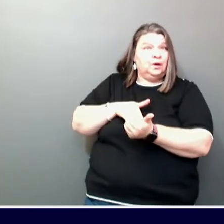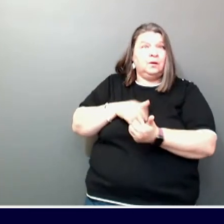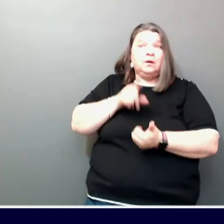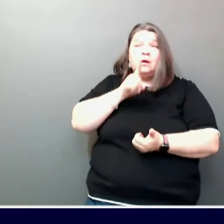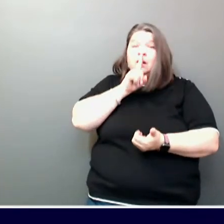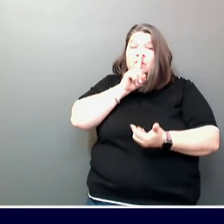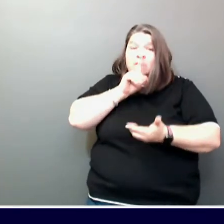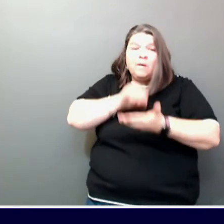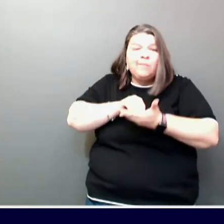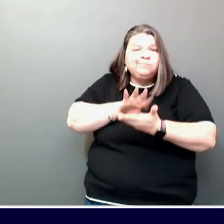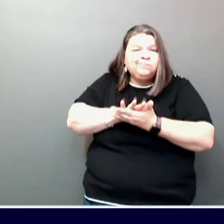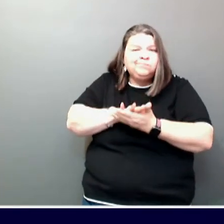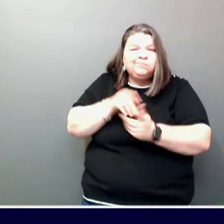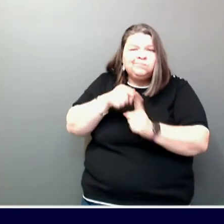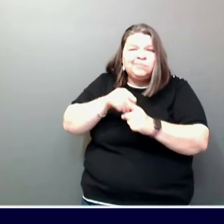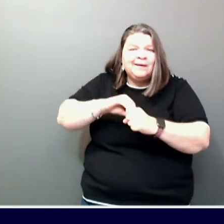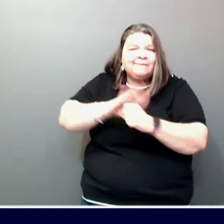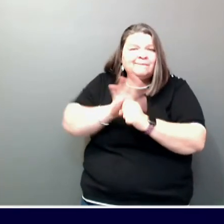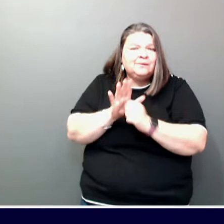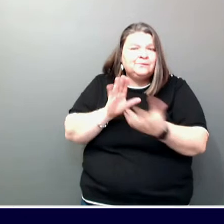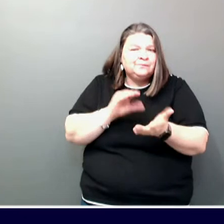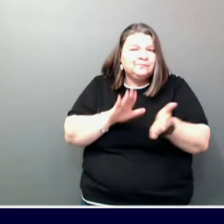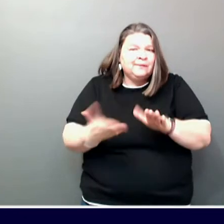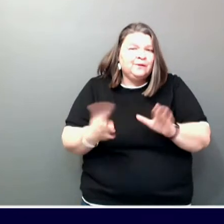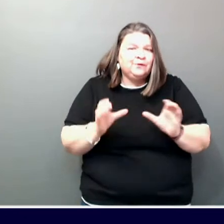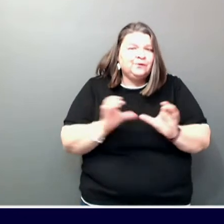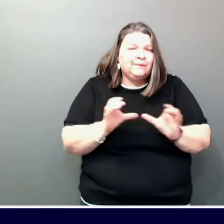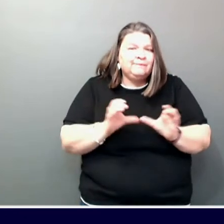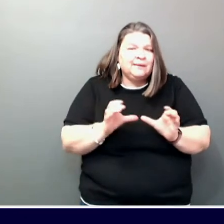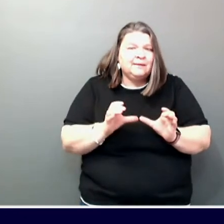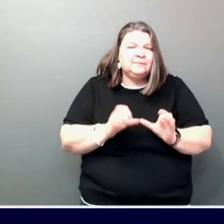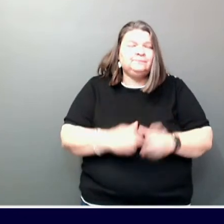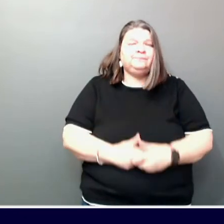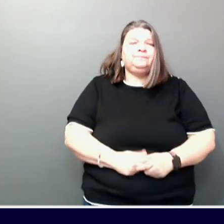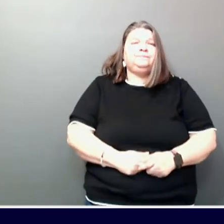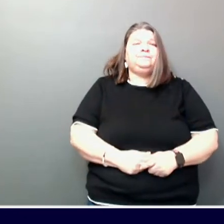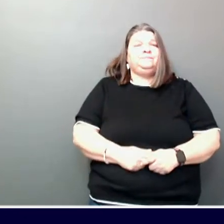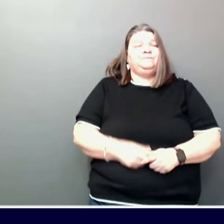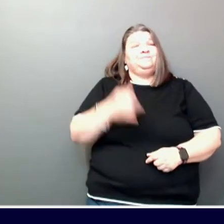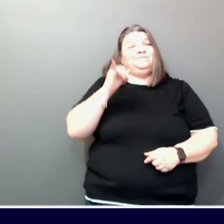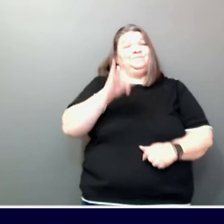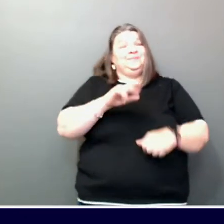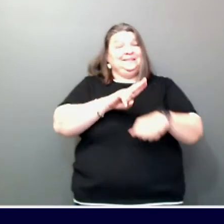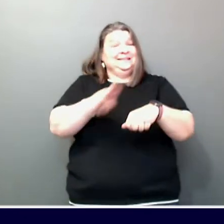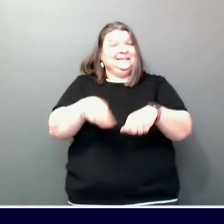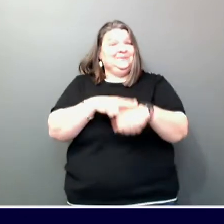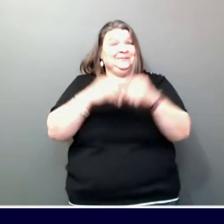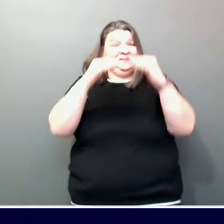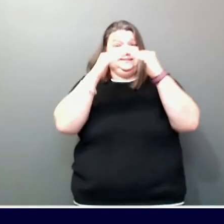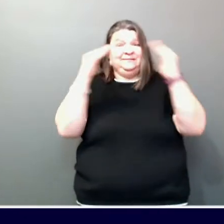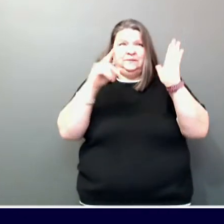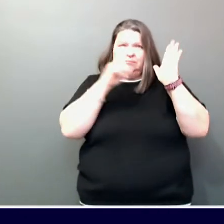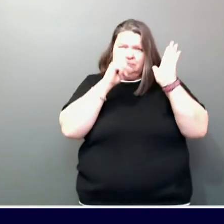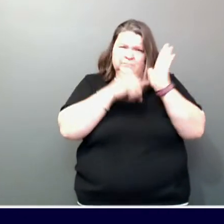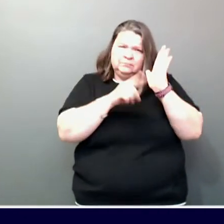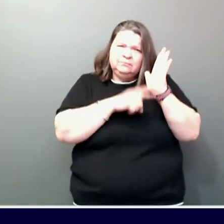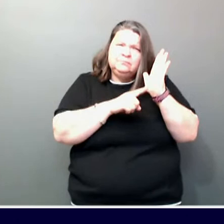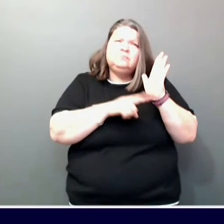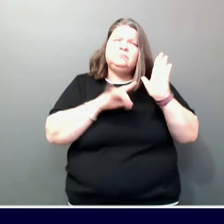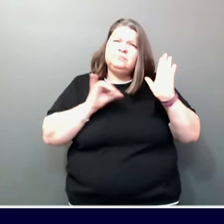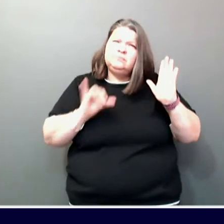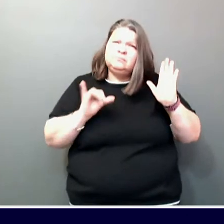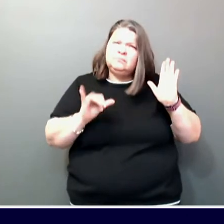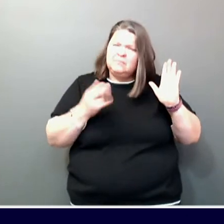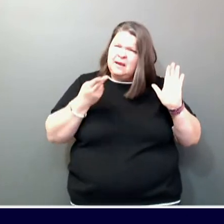certificate. There are studies underway at the national level to understand better how those individuals may differ from those that we